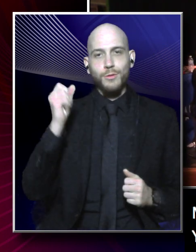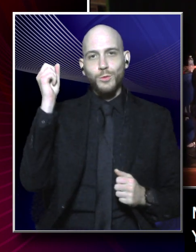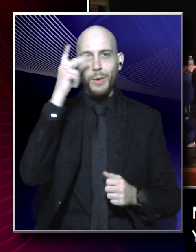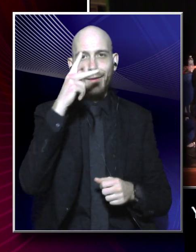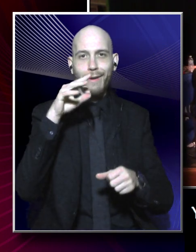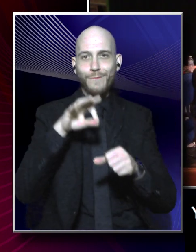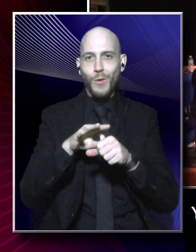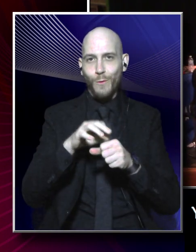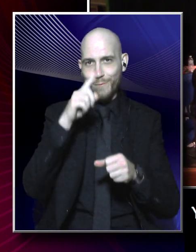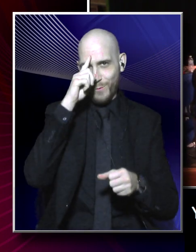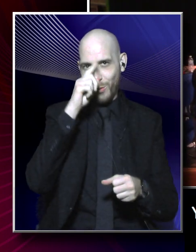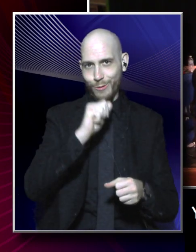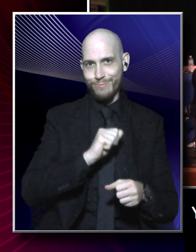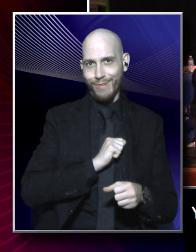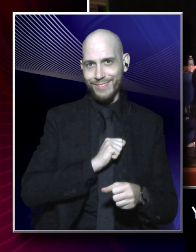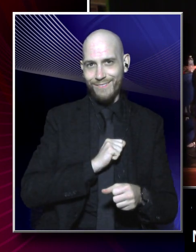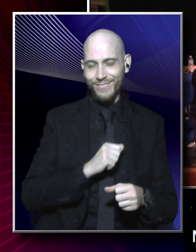me.